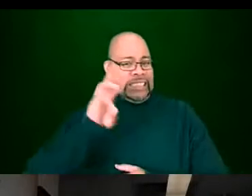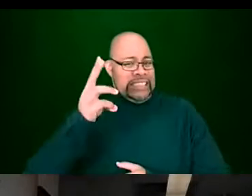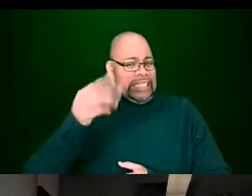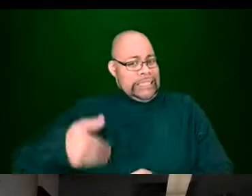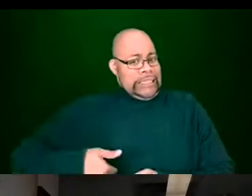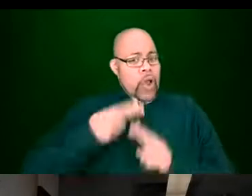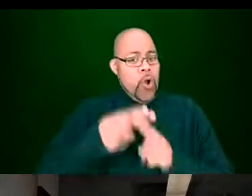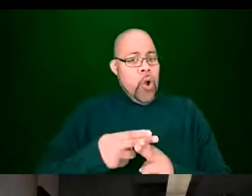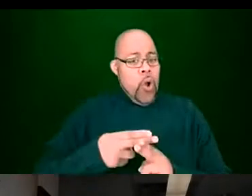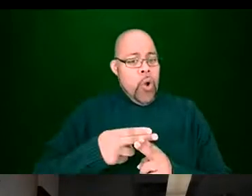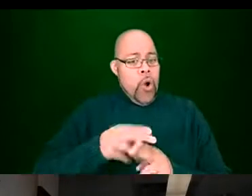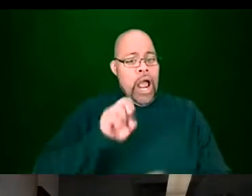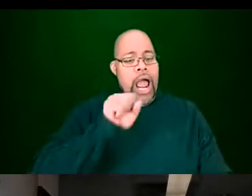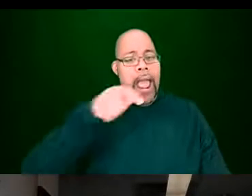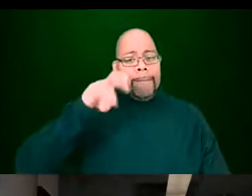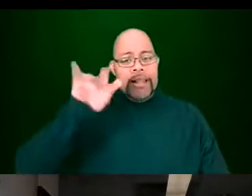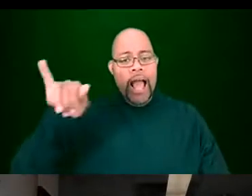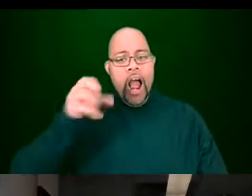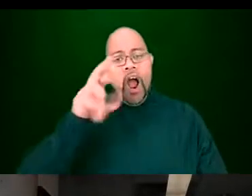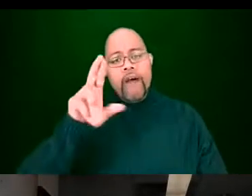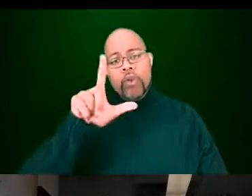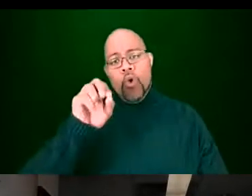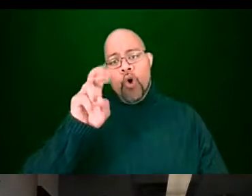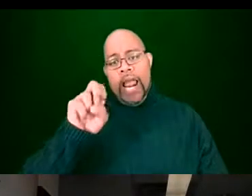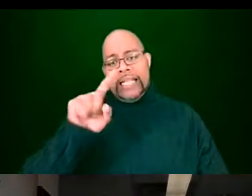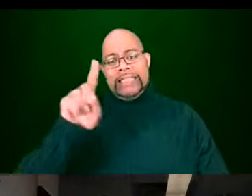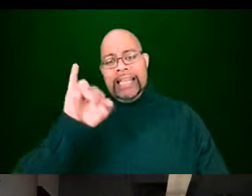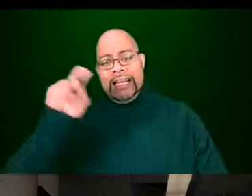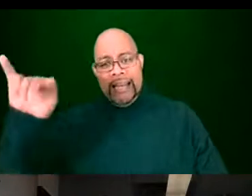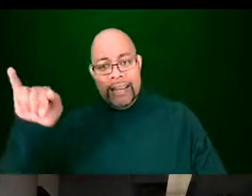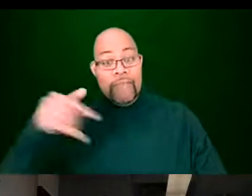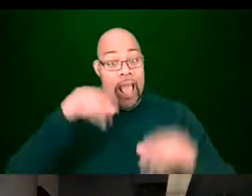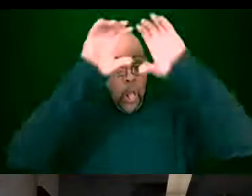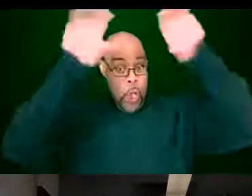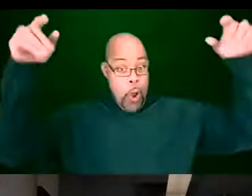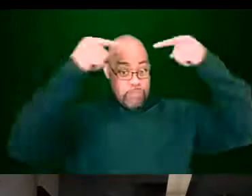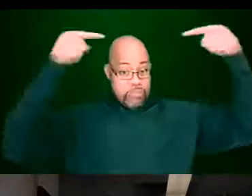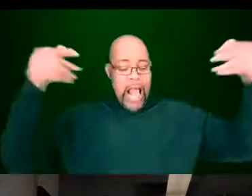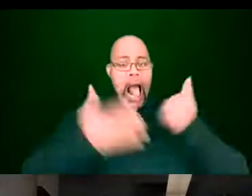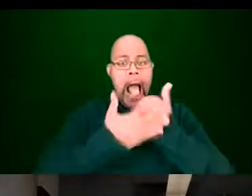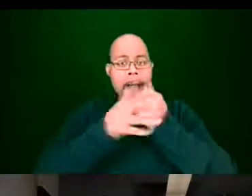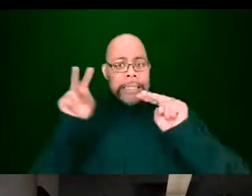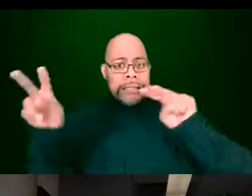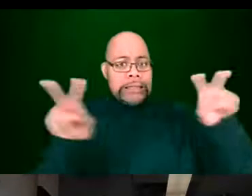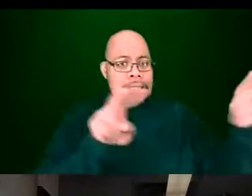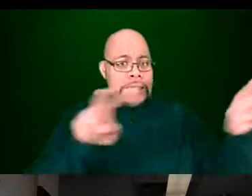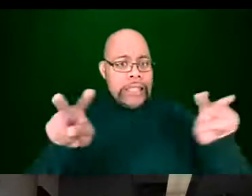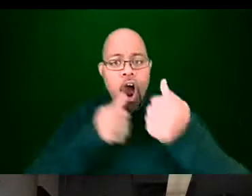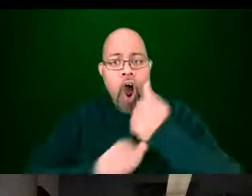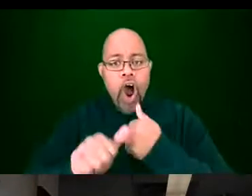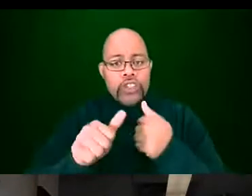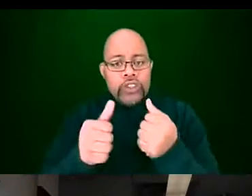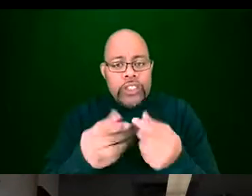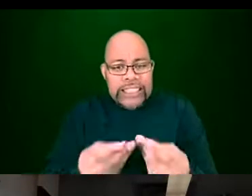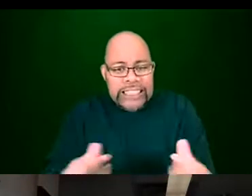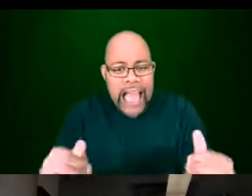an ampullae of Lorenzini. So that long part of his head, it's helping it see underneath the sand. It's